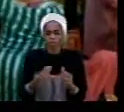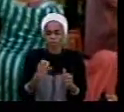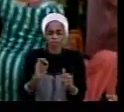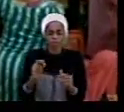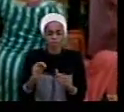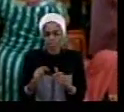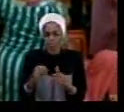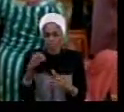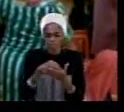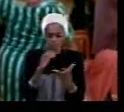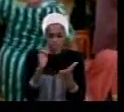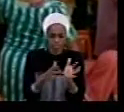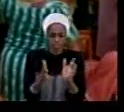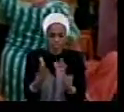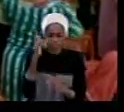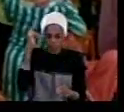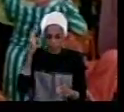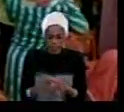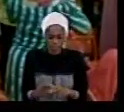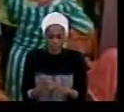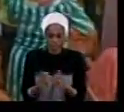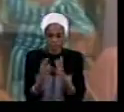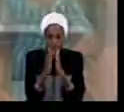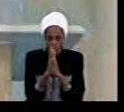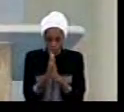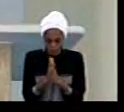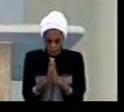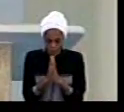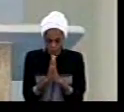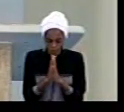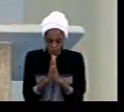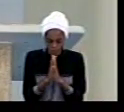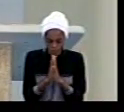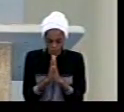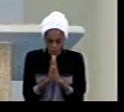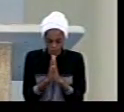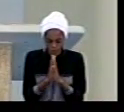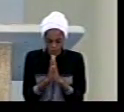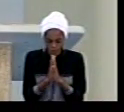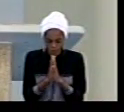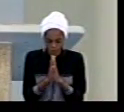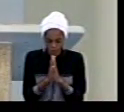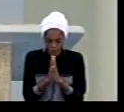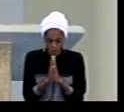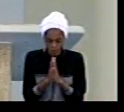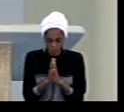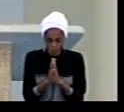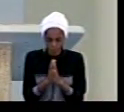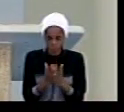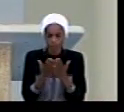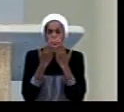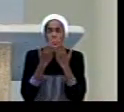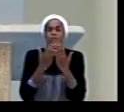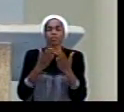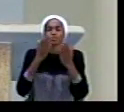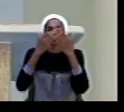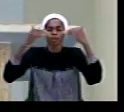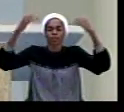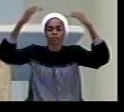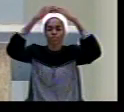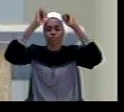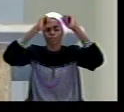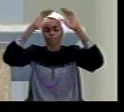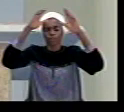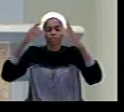Jesus' name. Thank you, Heavenly Father, for the answer to